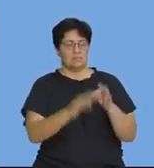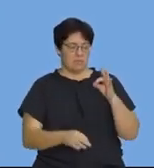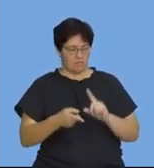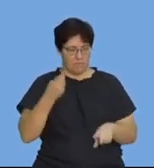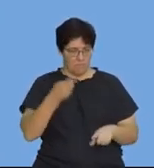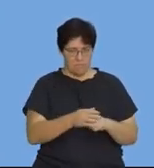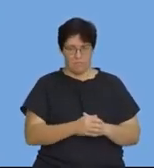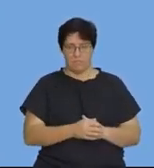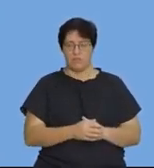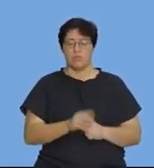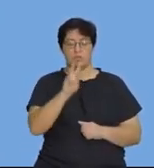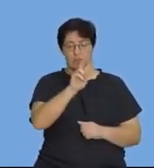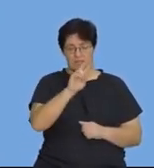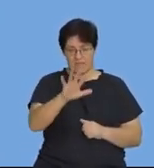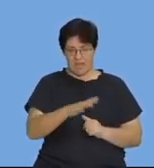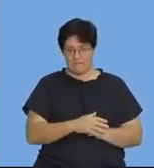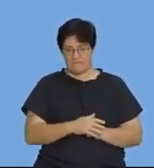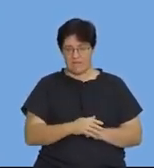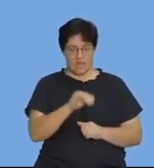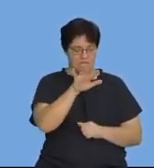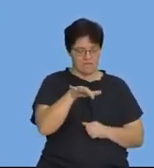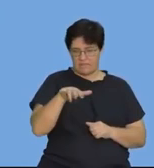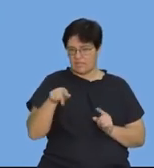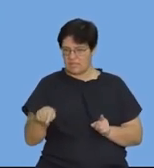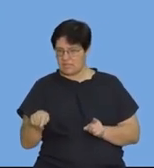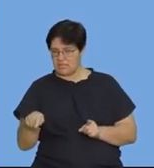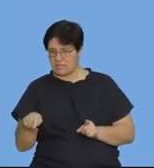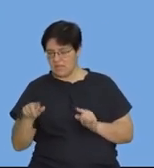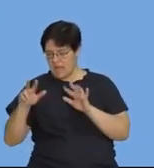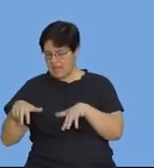the 25 and the 15 and